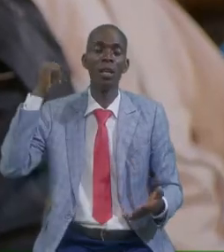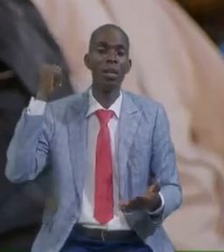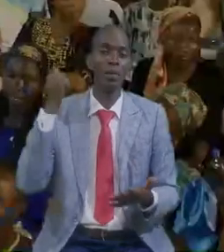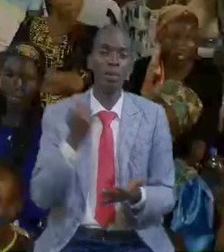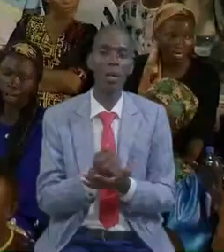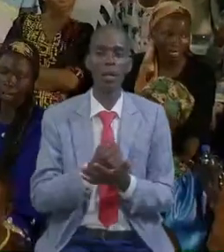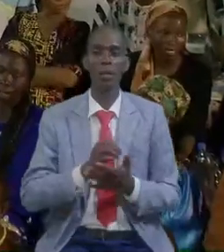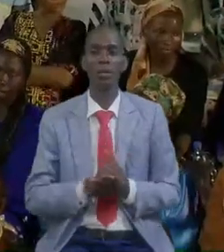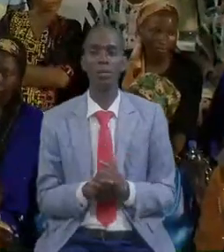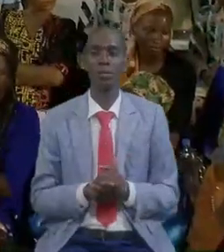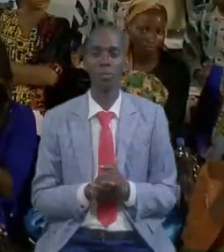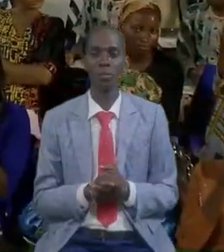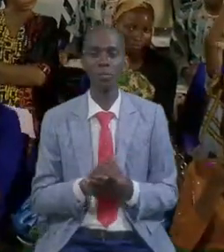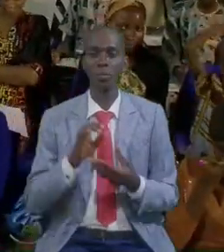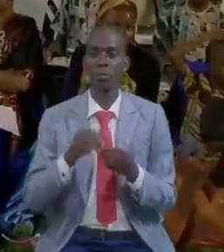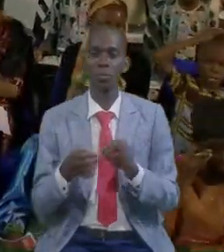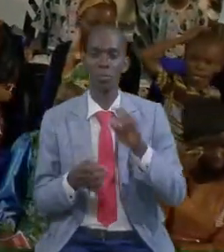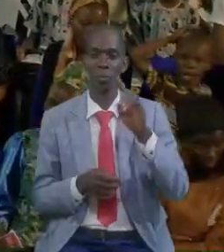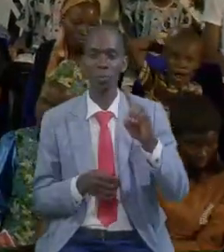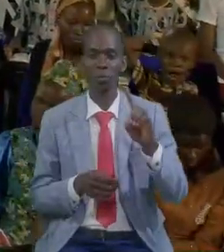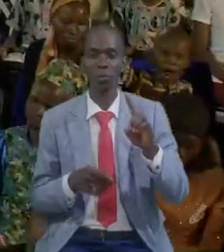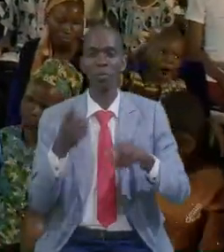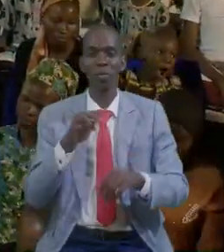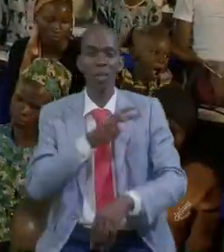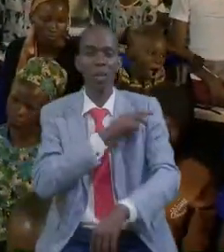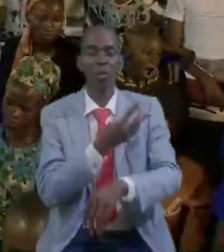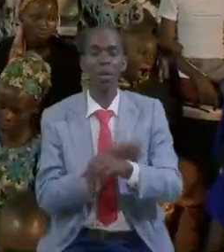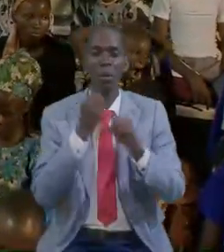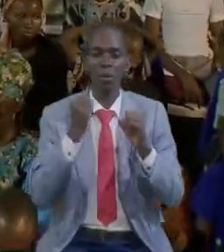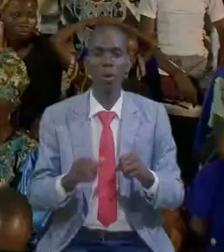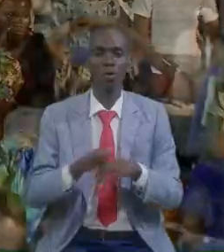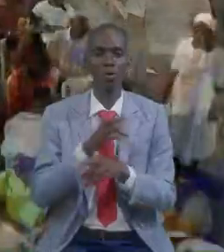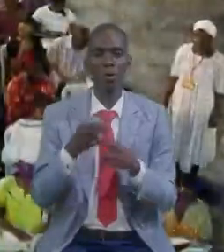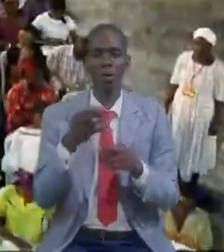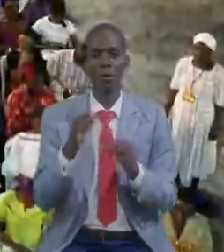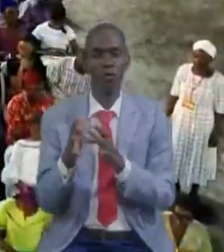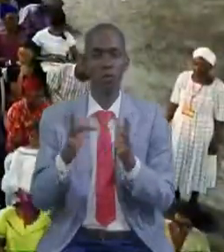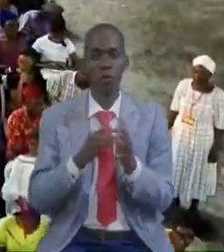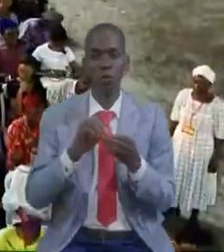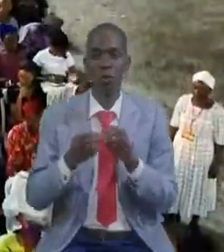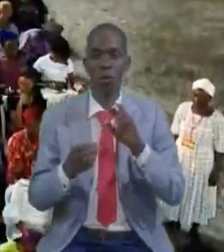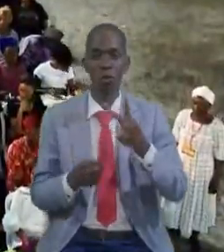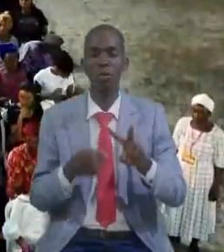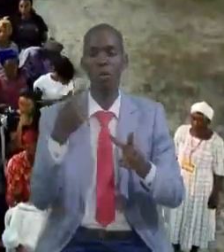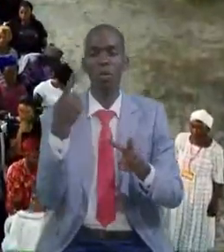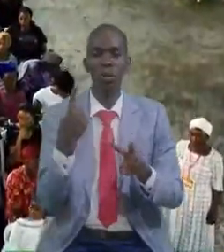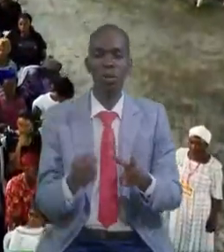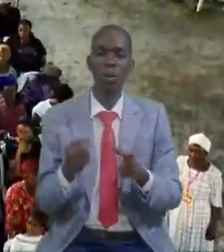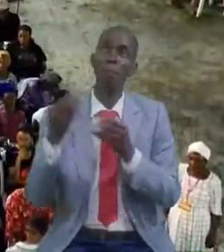Amen. Number one, the mighty powerful name of Jesus. Number two,